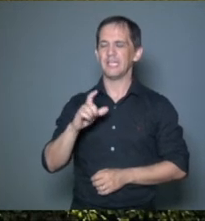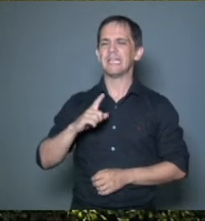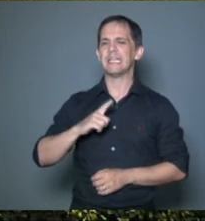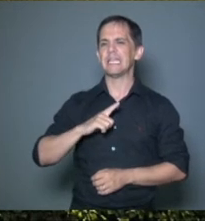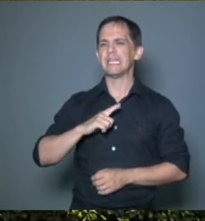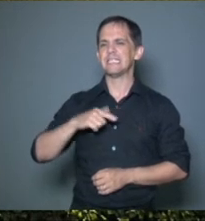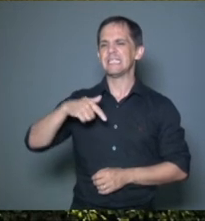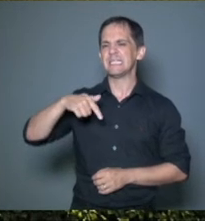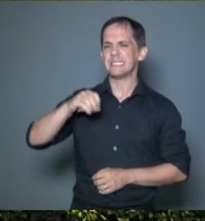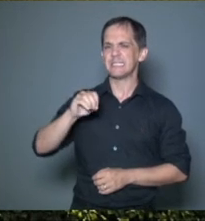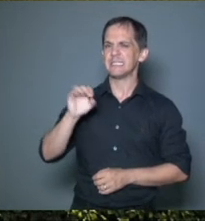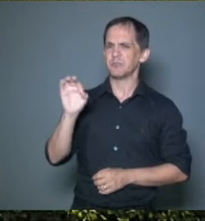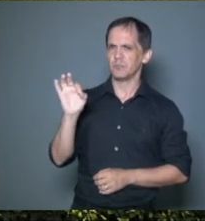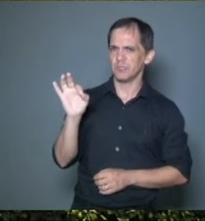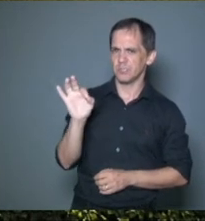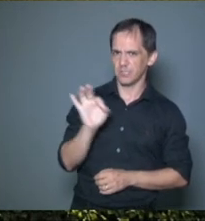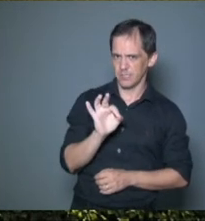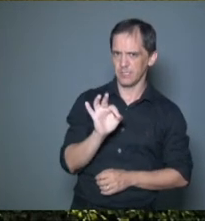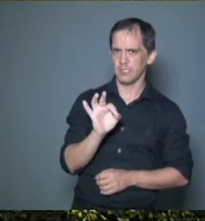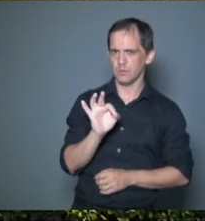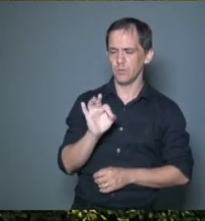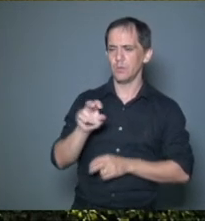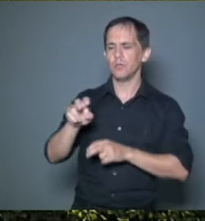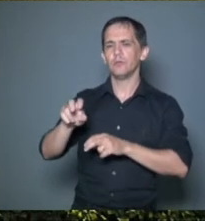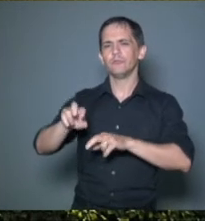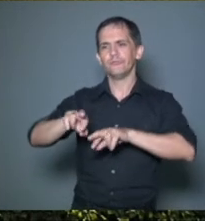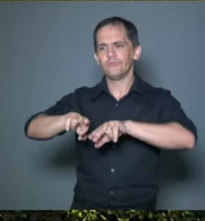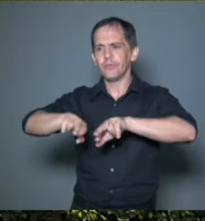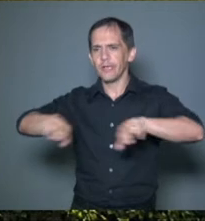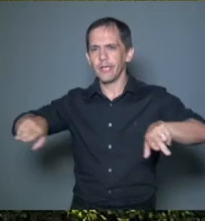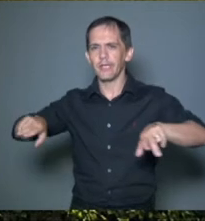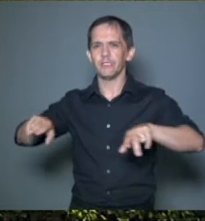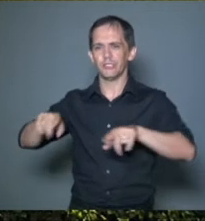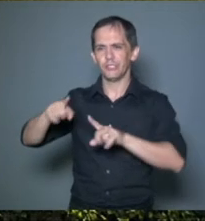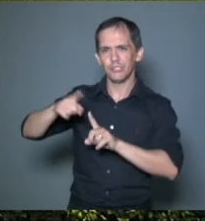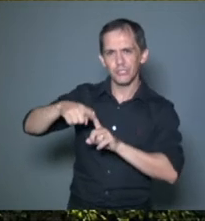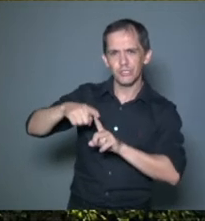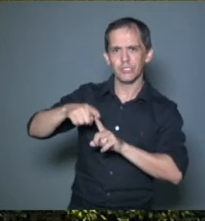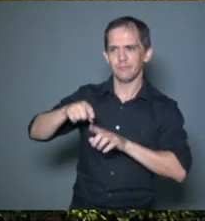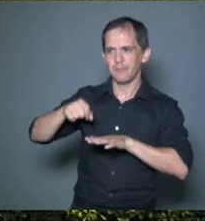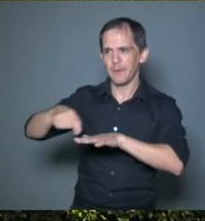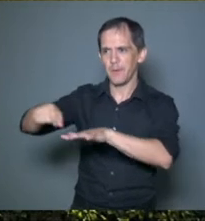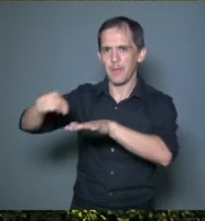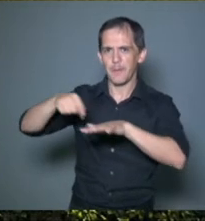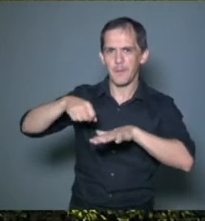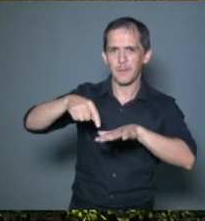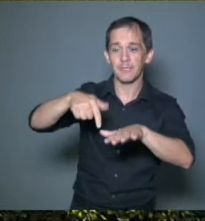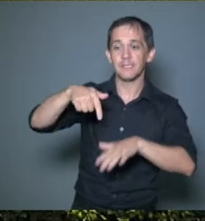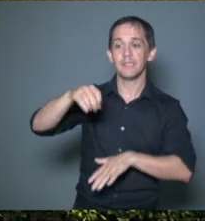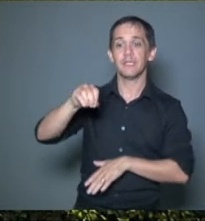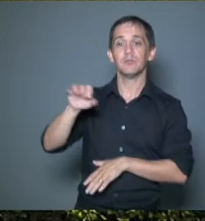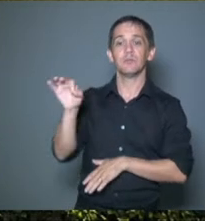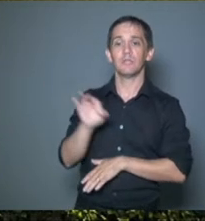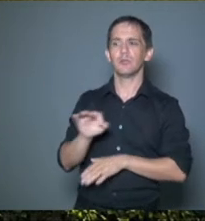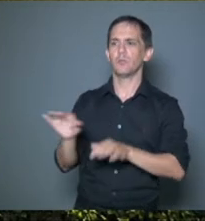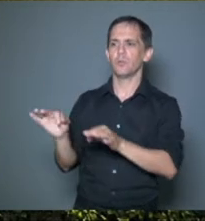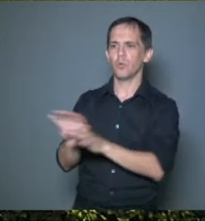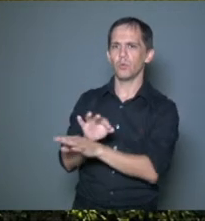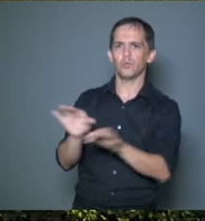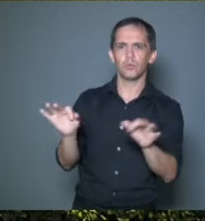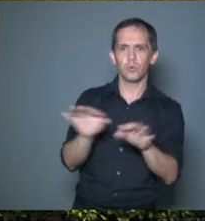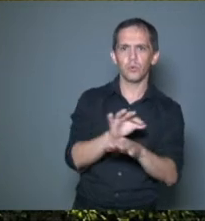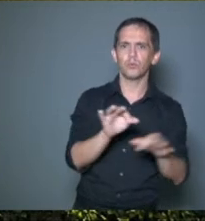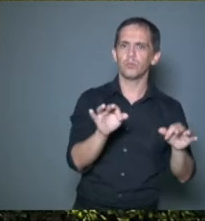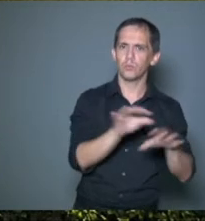on average for the three crops. 70% of our crops have been sold forward with a